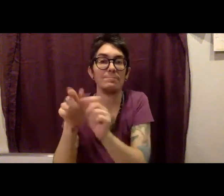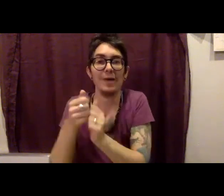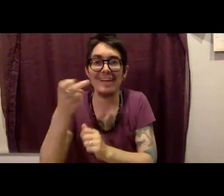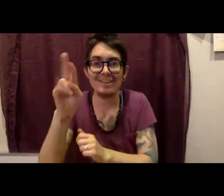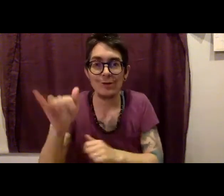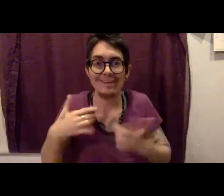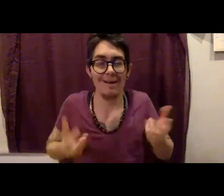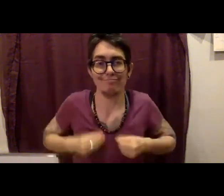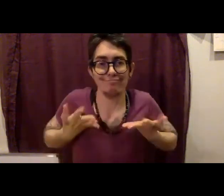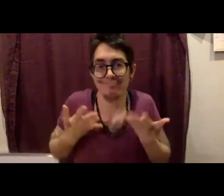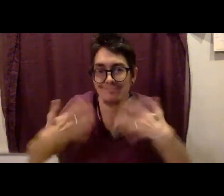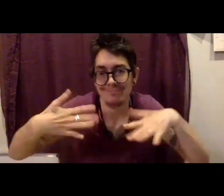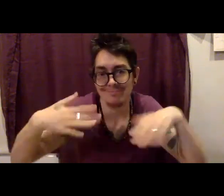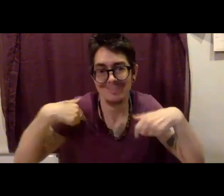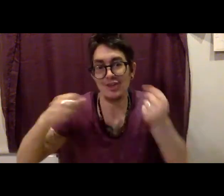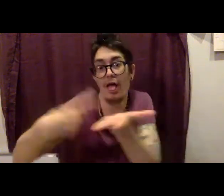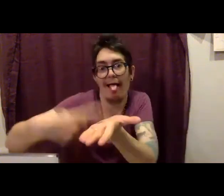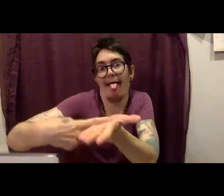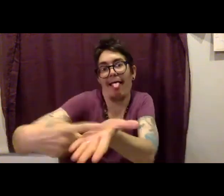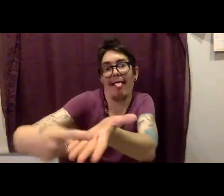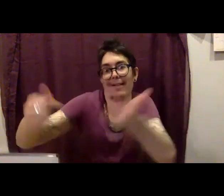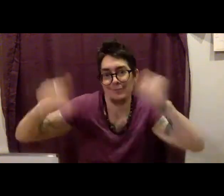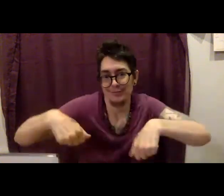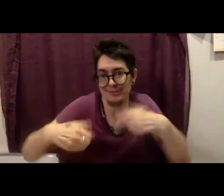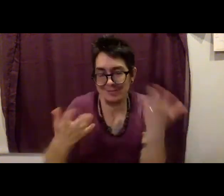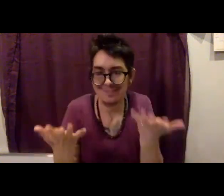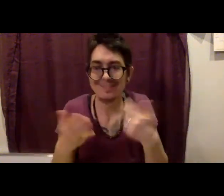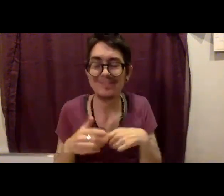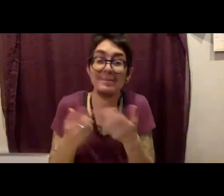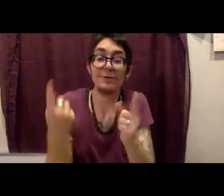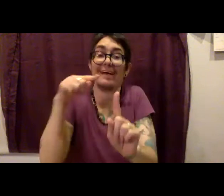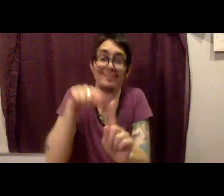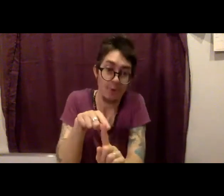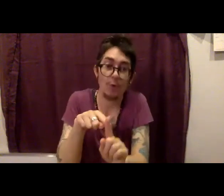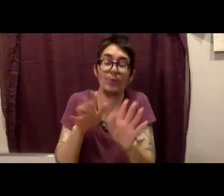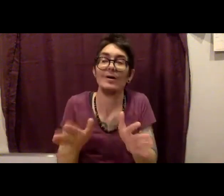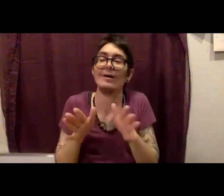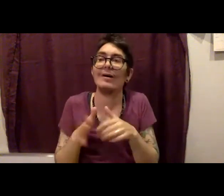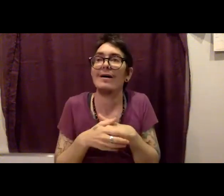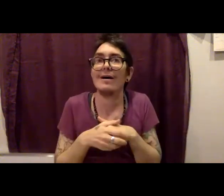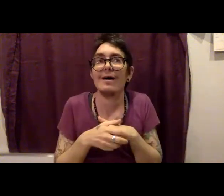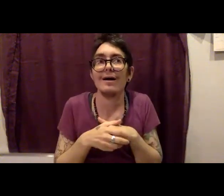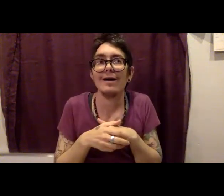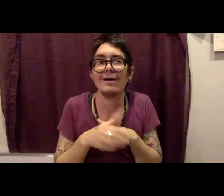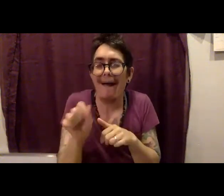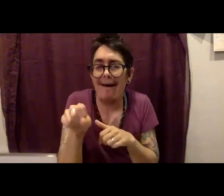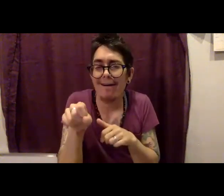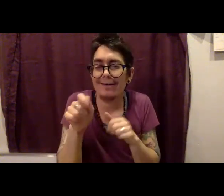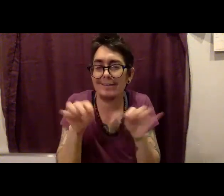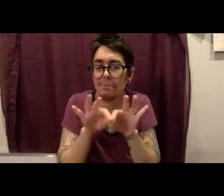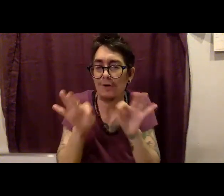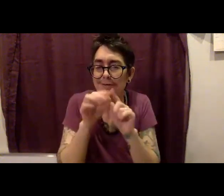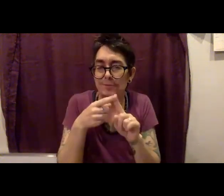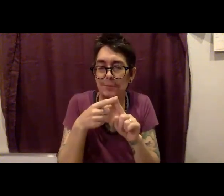It's so fascinating, of course, also, with history. Again, like I said, I could talk about this all day, but